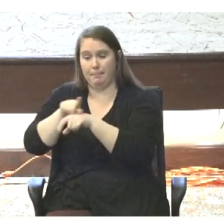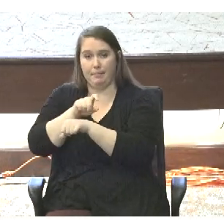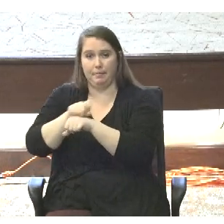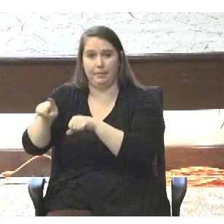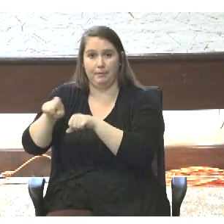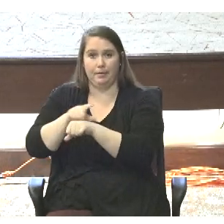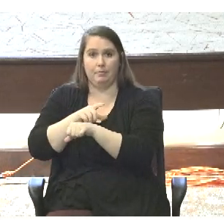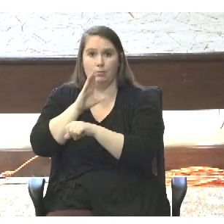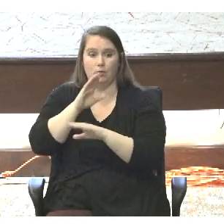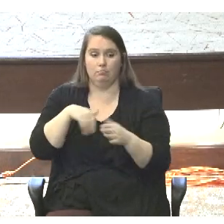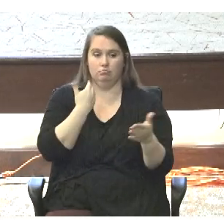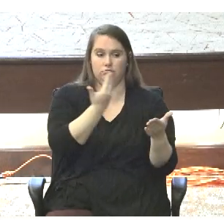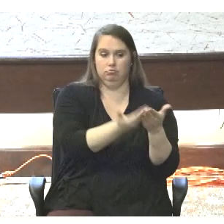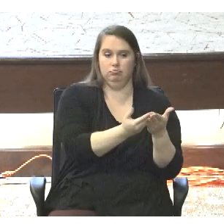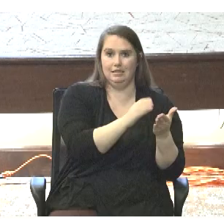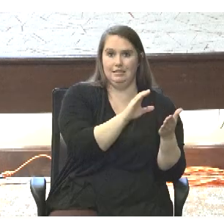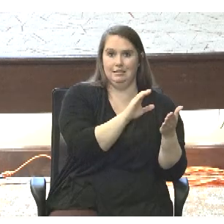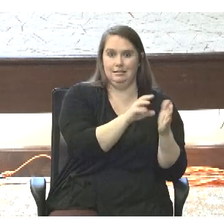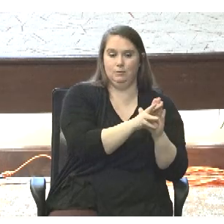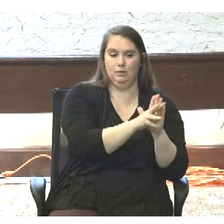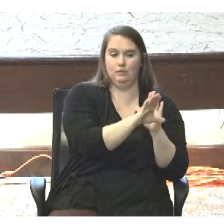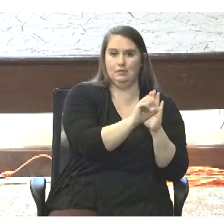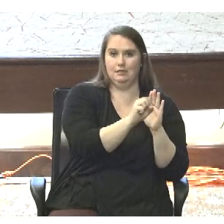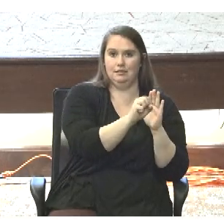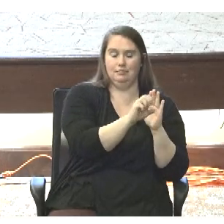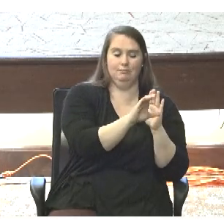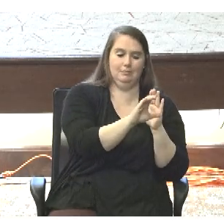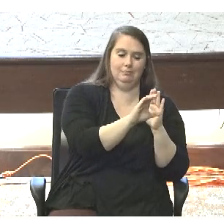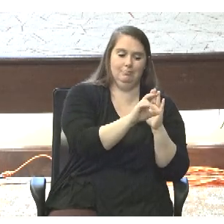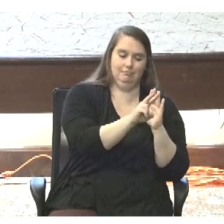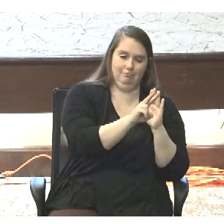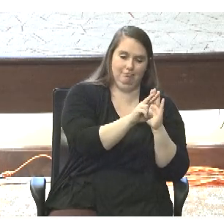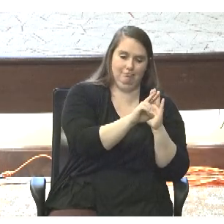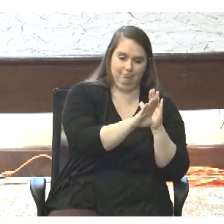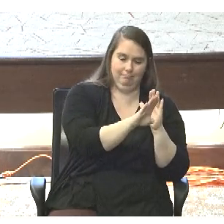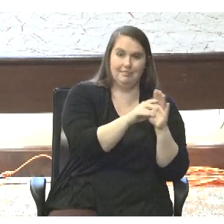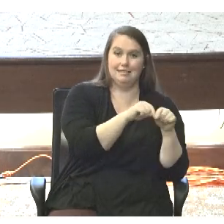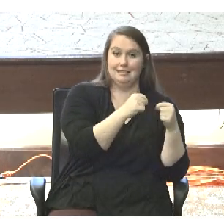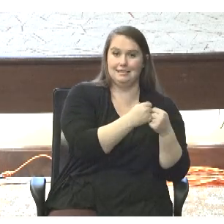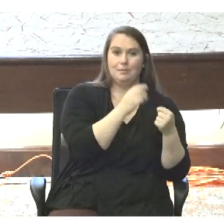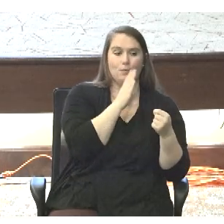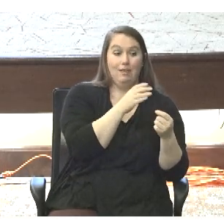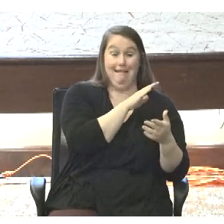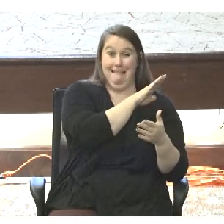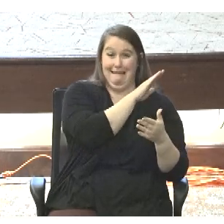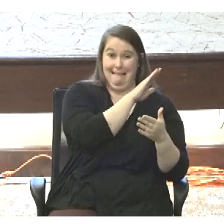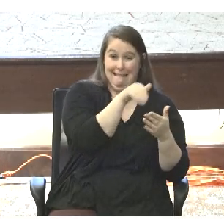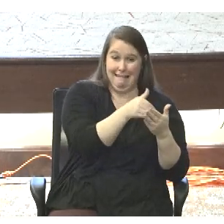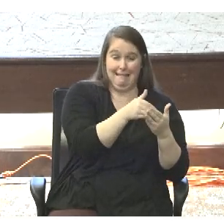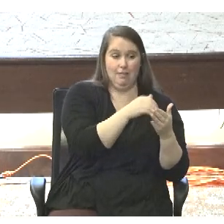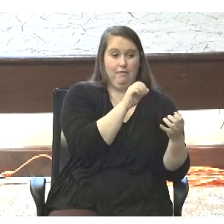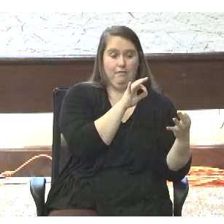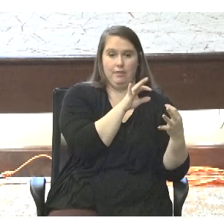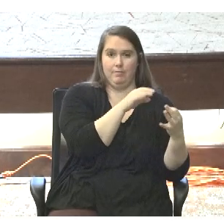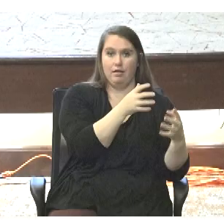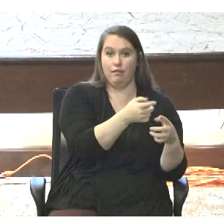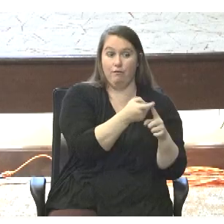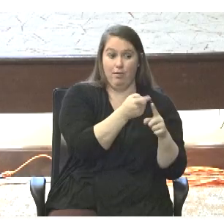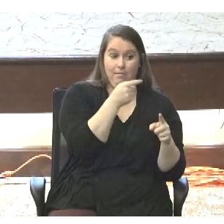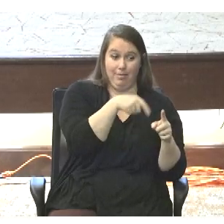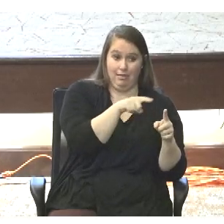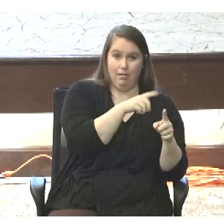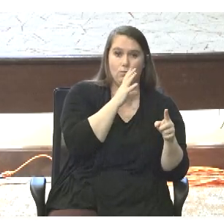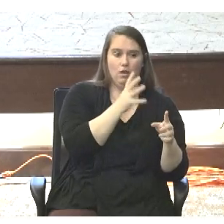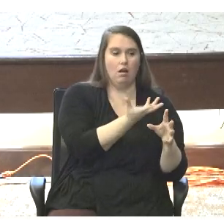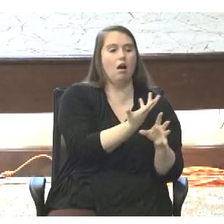the Waco CVB team, and then the round 2 of logos and messaging will take into account any feedback that we get from the Waco